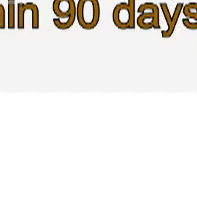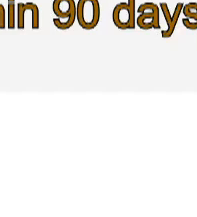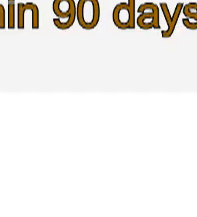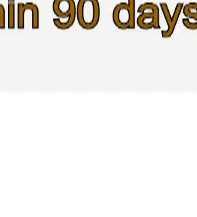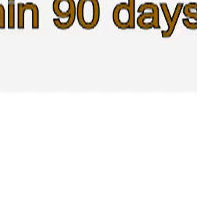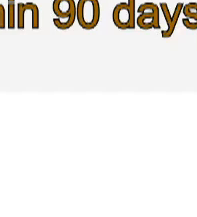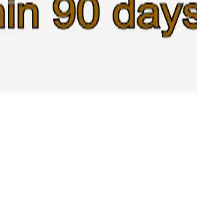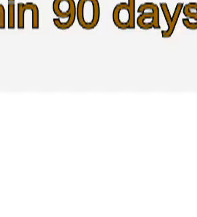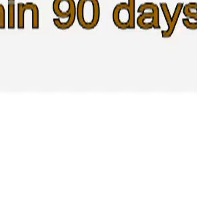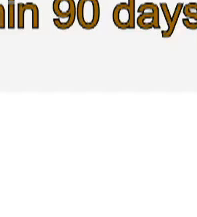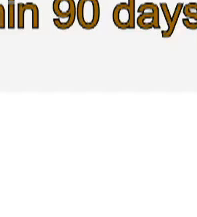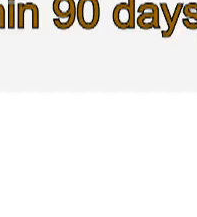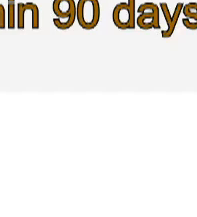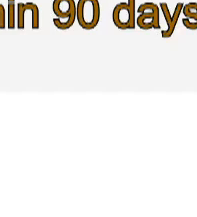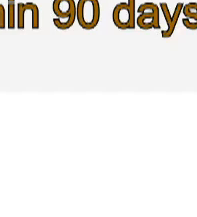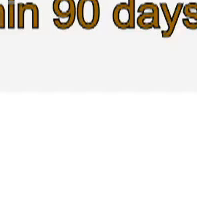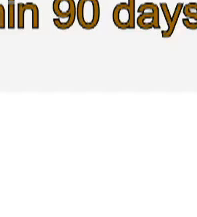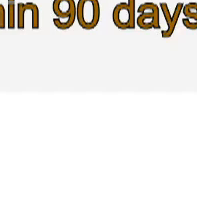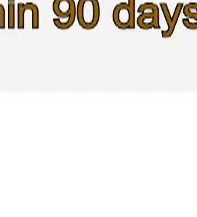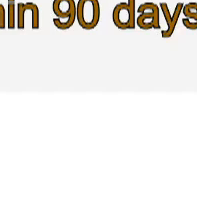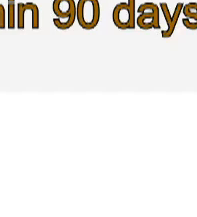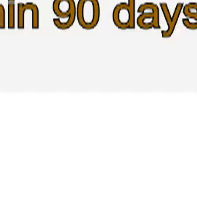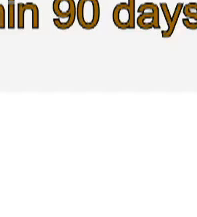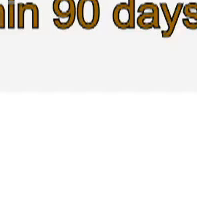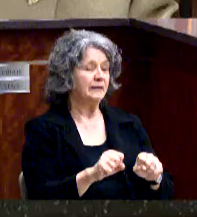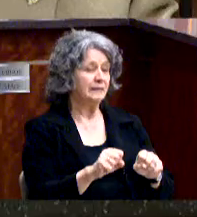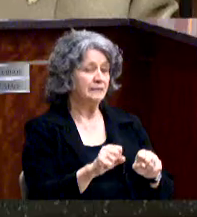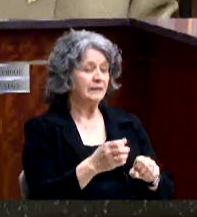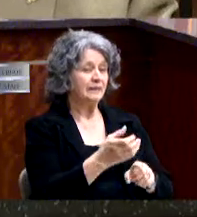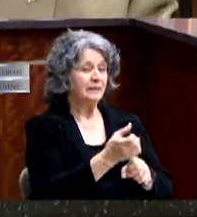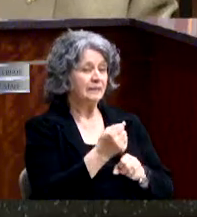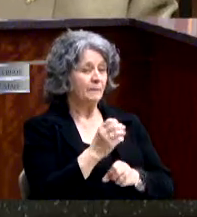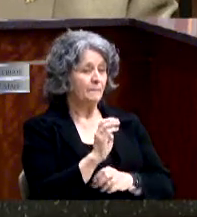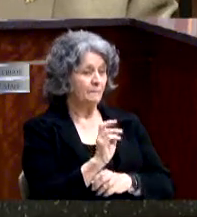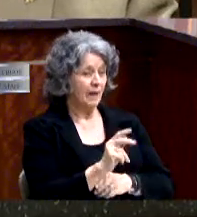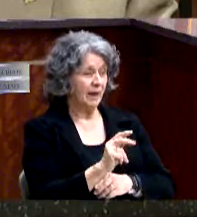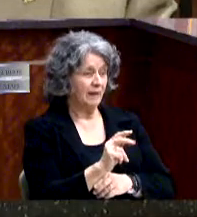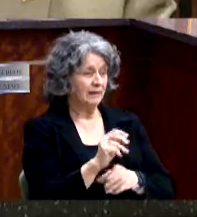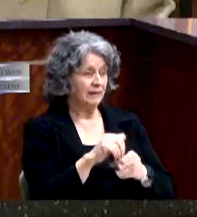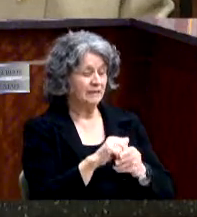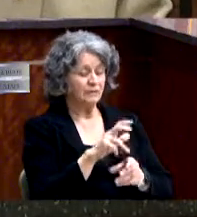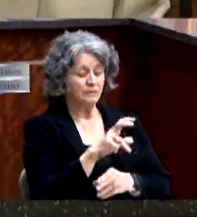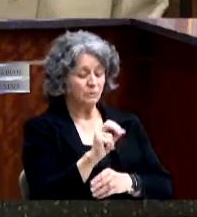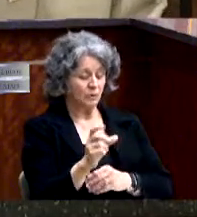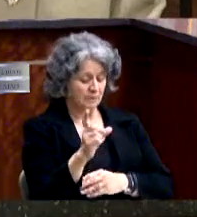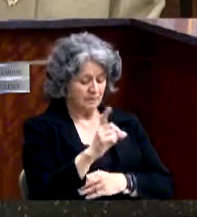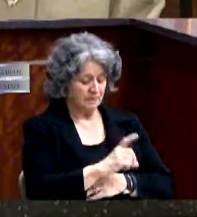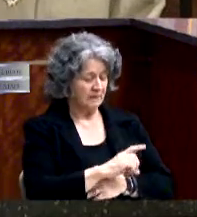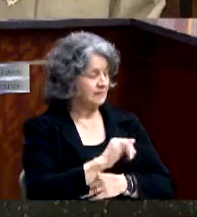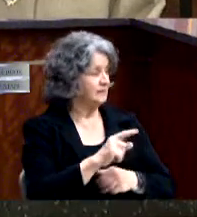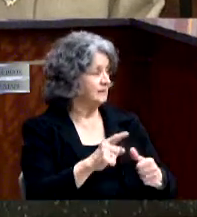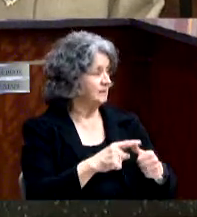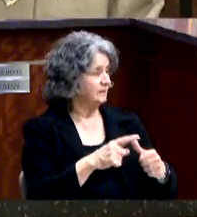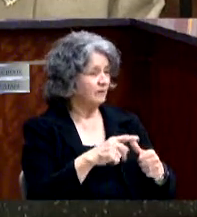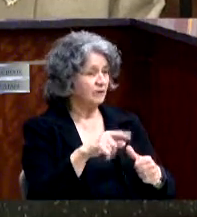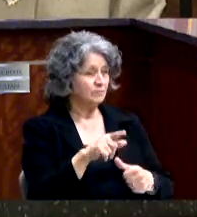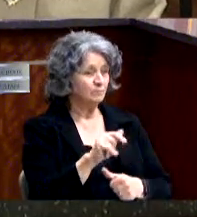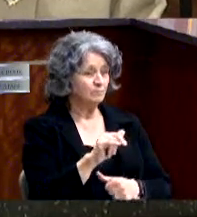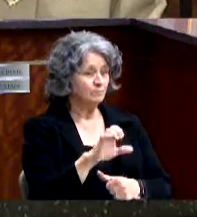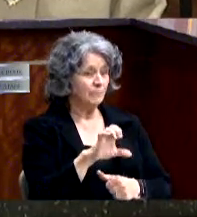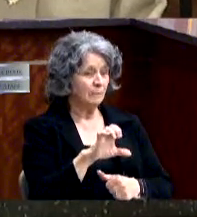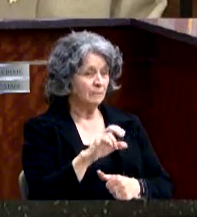retrieve them within 30 days. This is the first public hearing on this. I'll open the public hearing